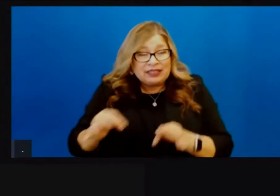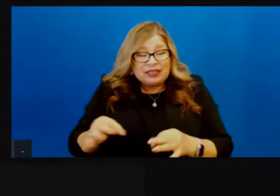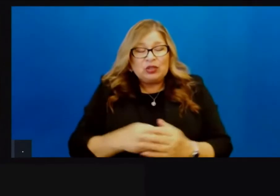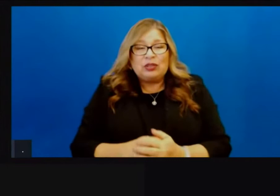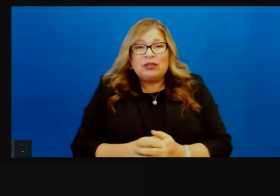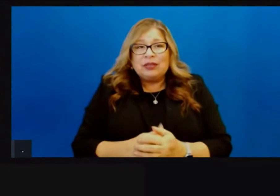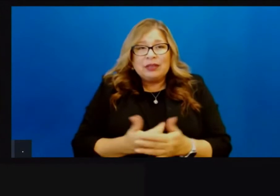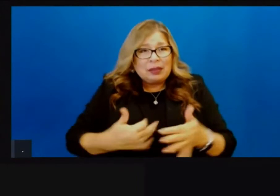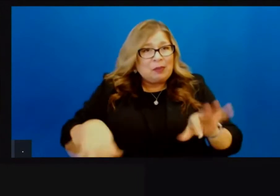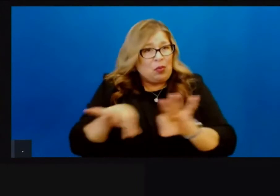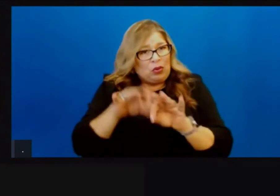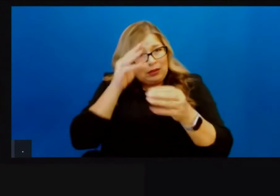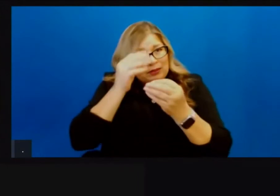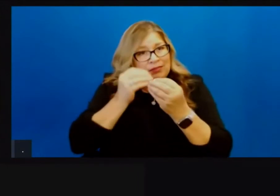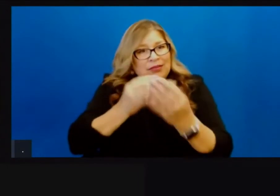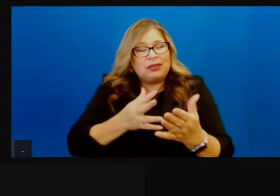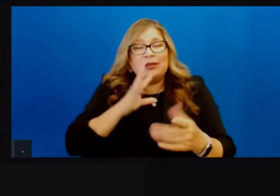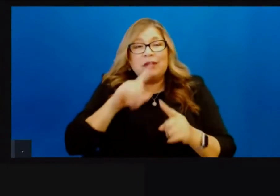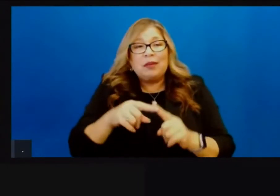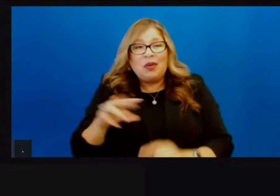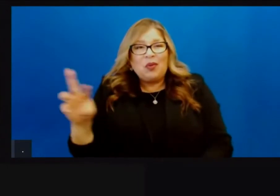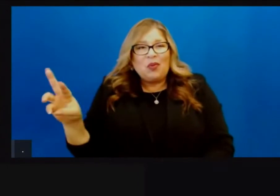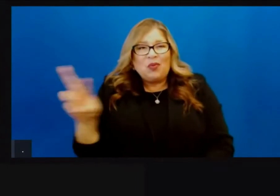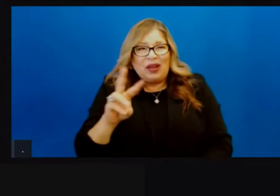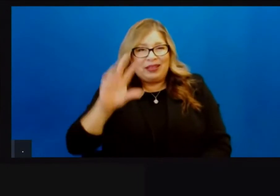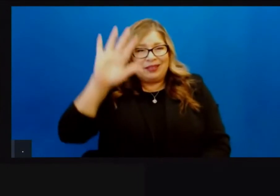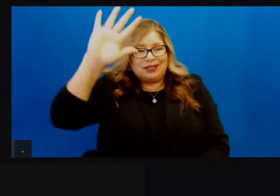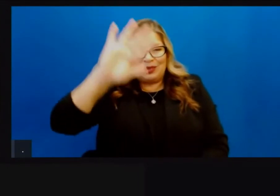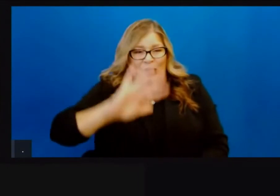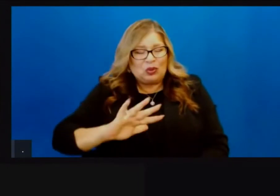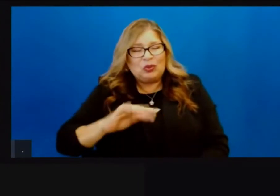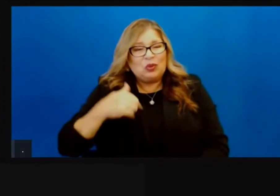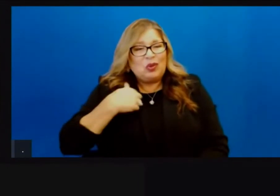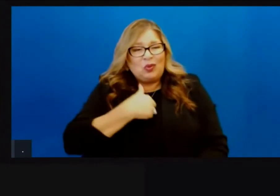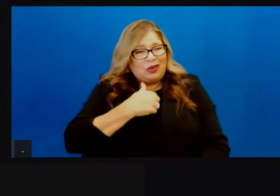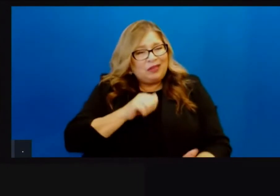about how, frankly, the West Coast has largely